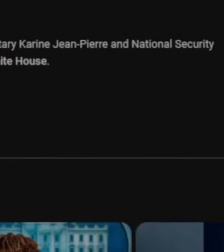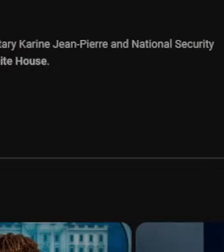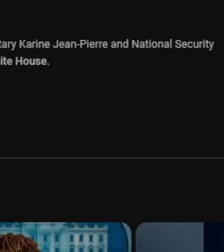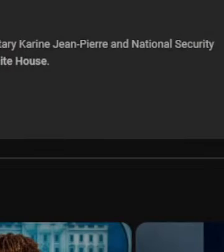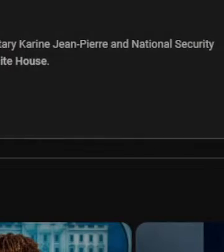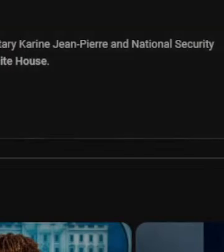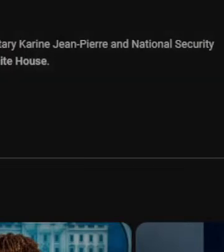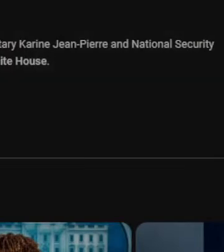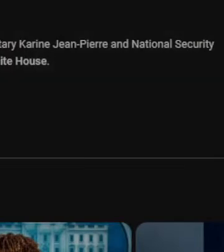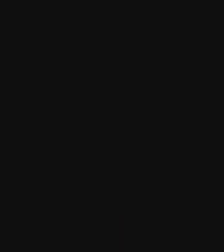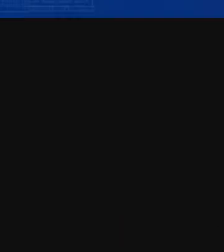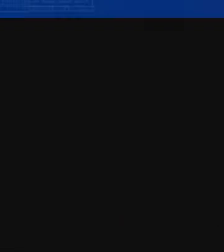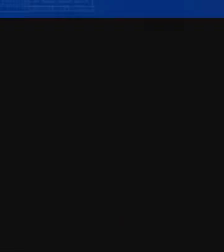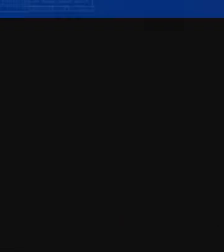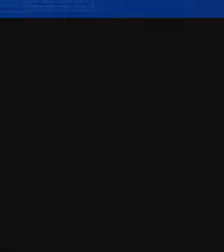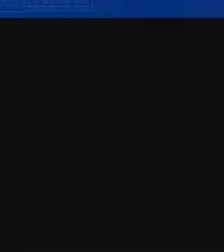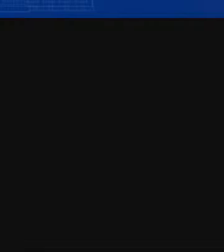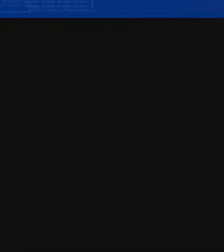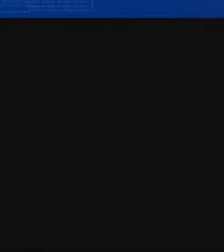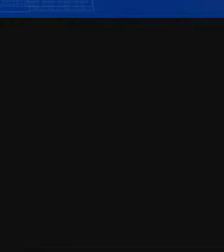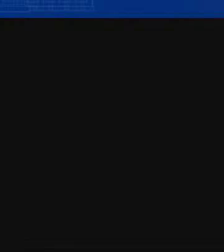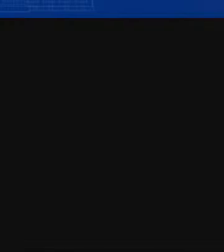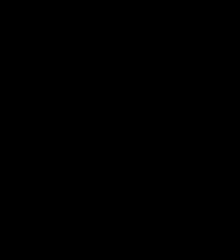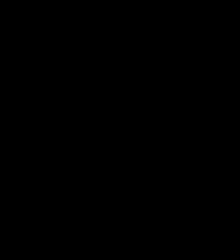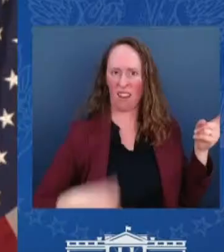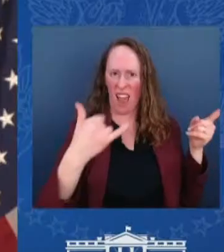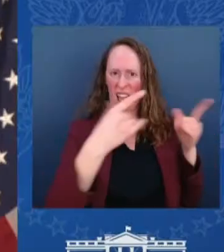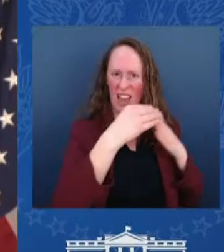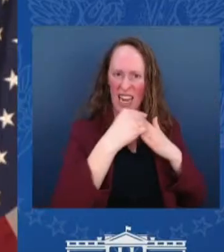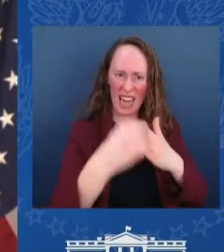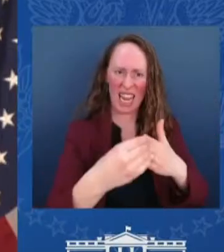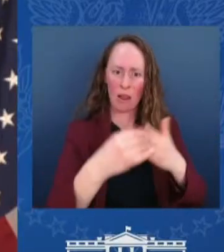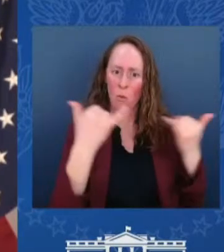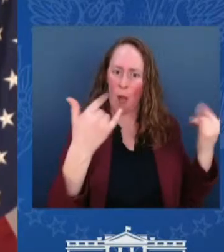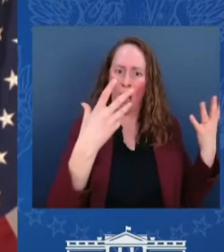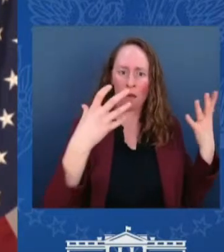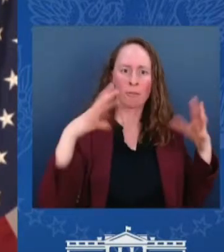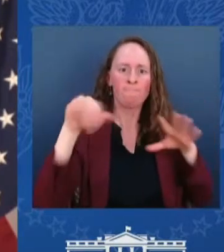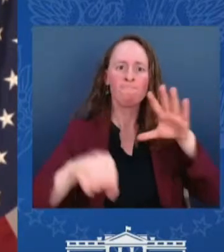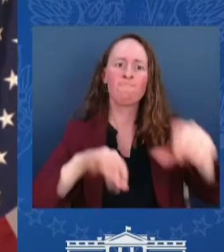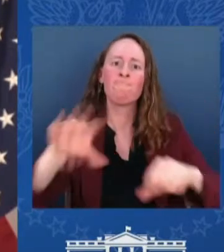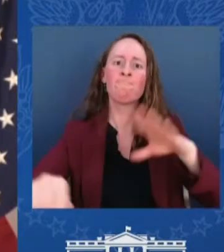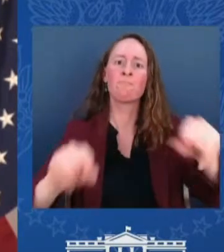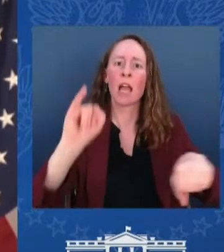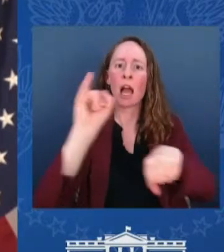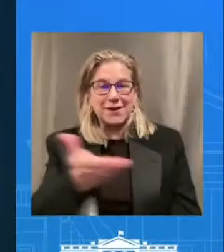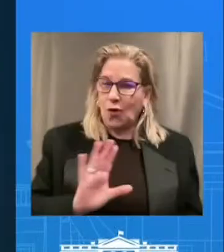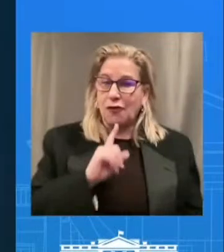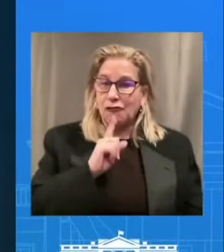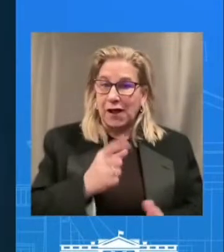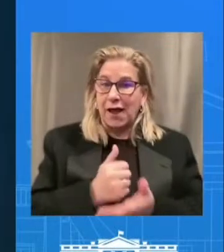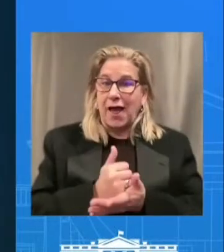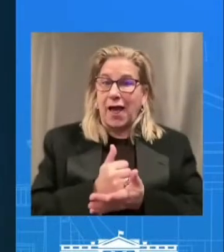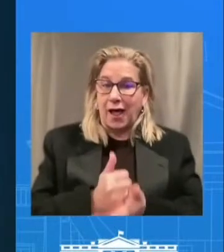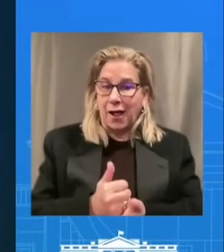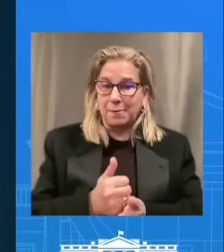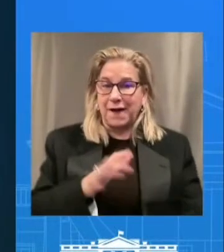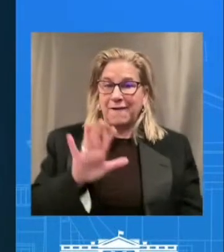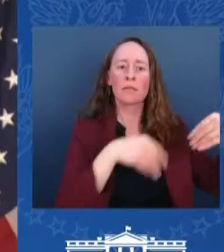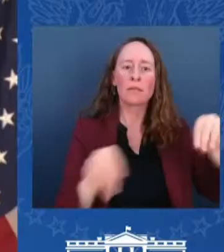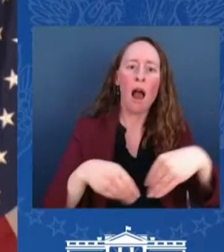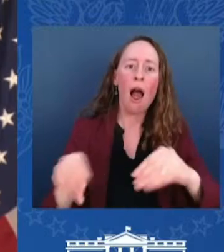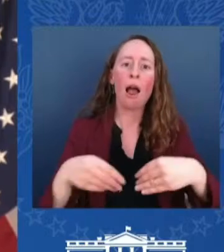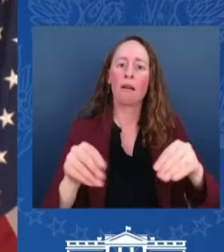just a number, it's life-changing debt relief for 5 million people and their families who now have more breathing